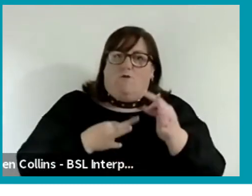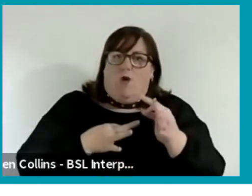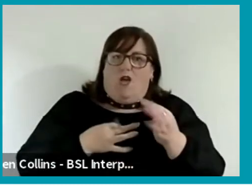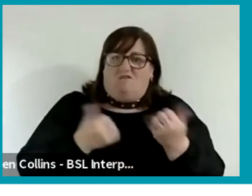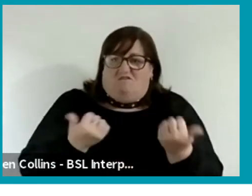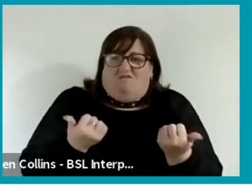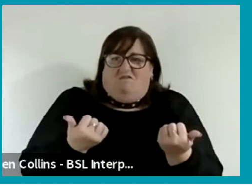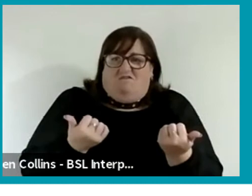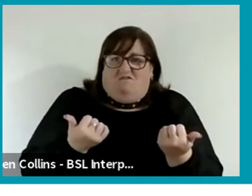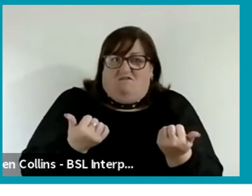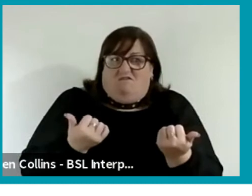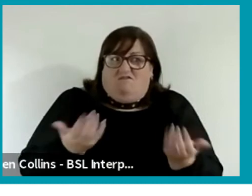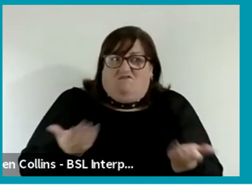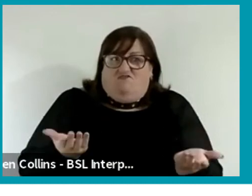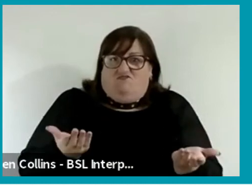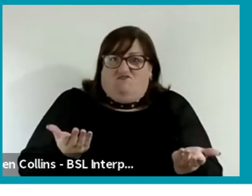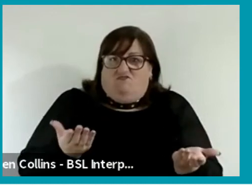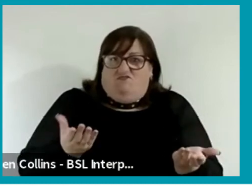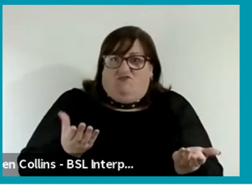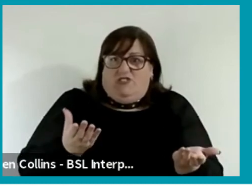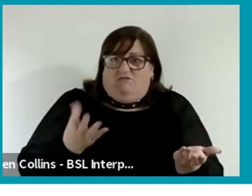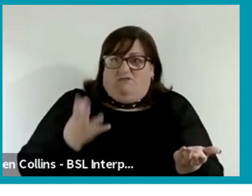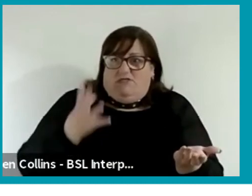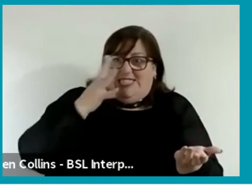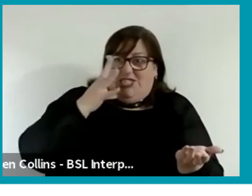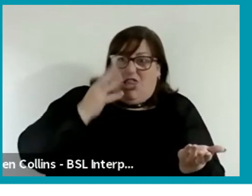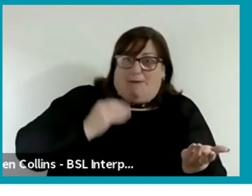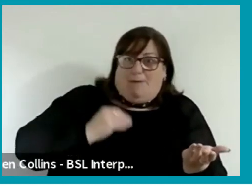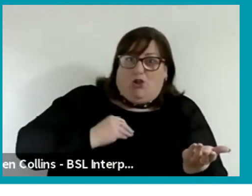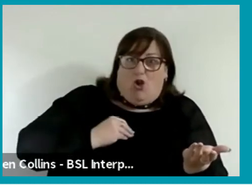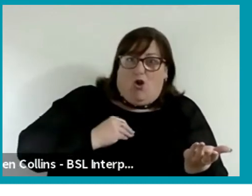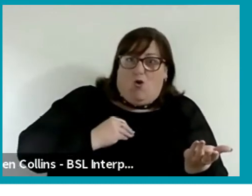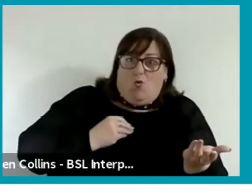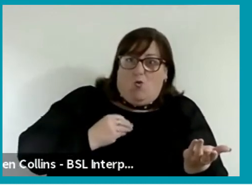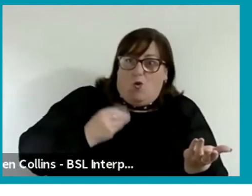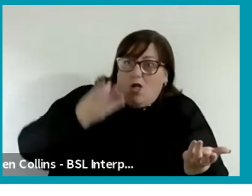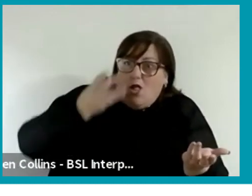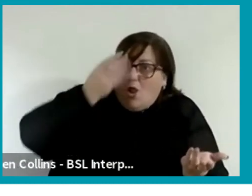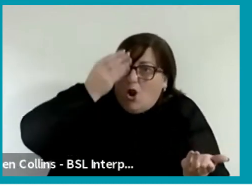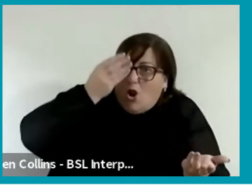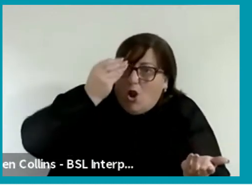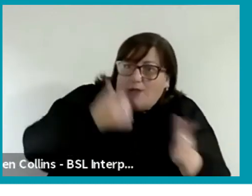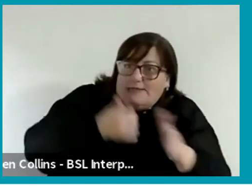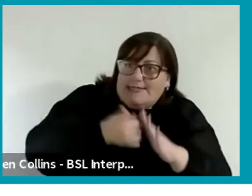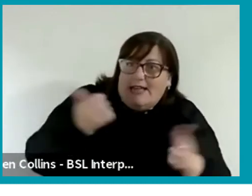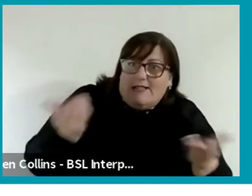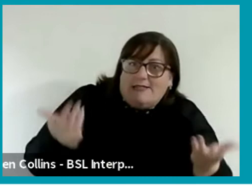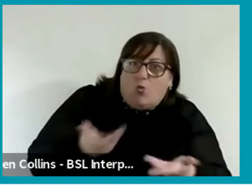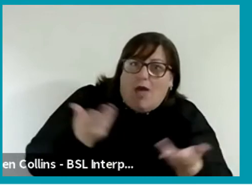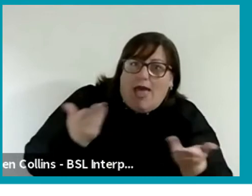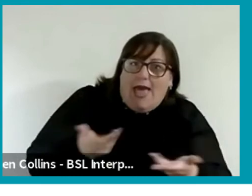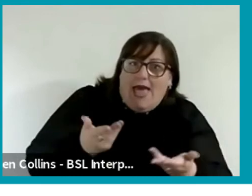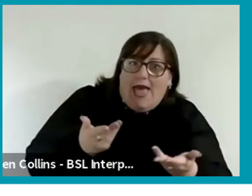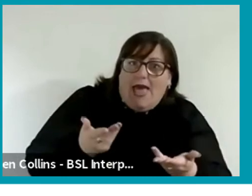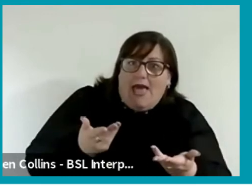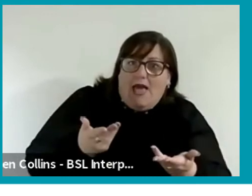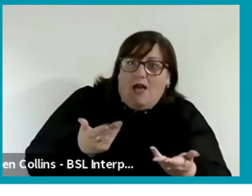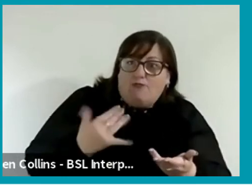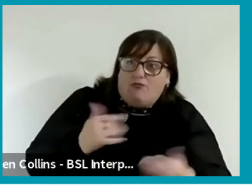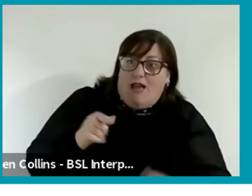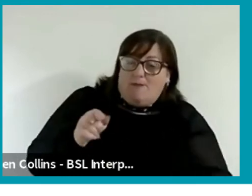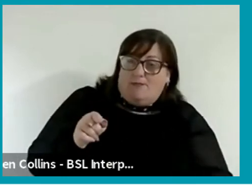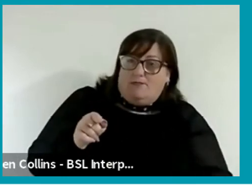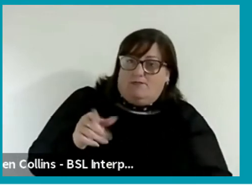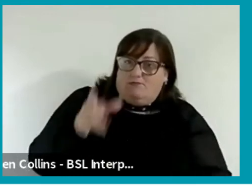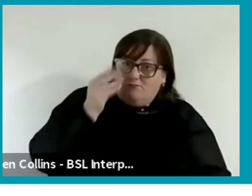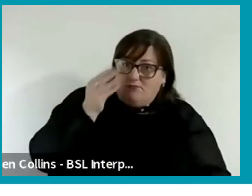list, please let us know where you've gained them. So if it's something that you've learned on your own, write it